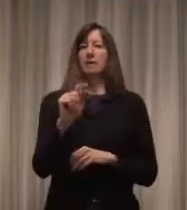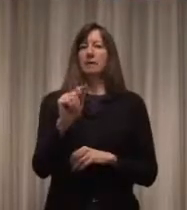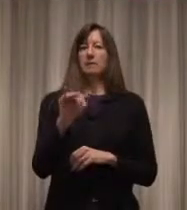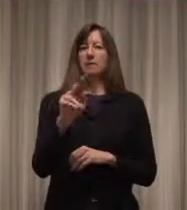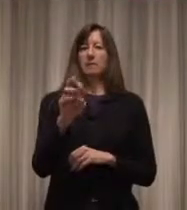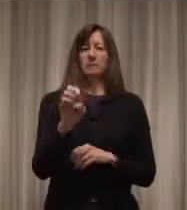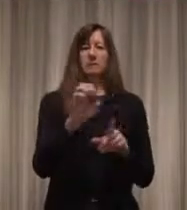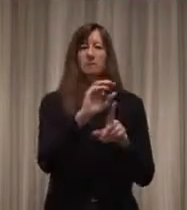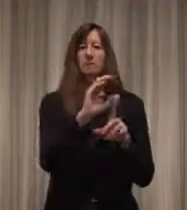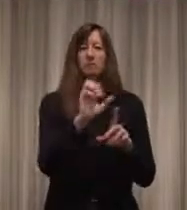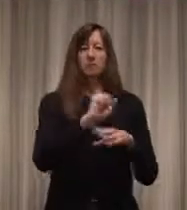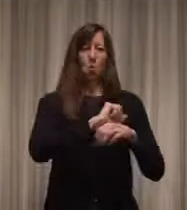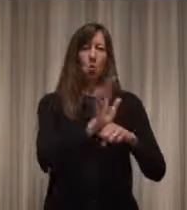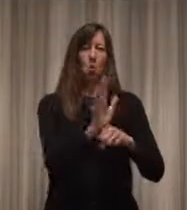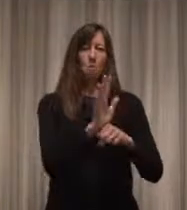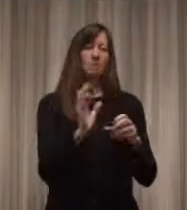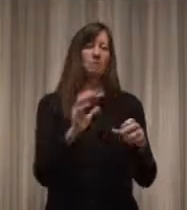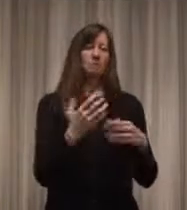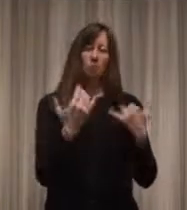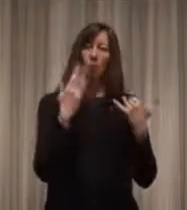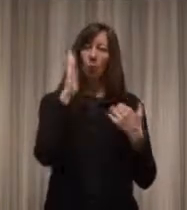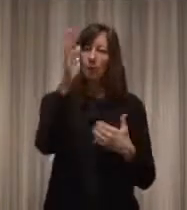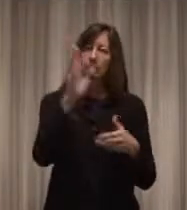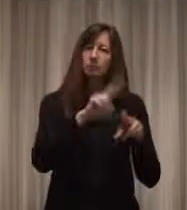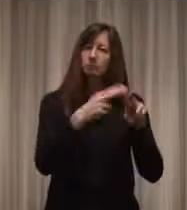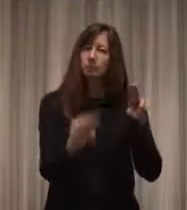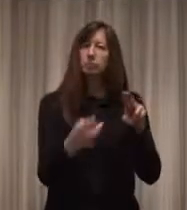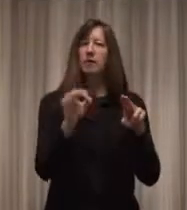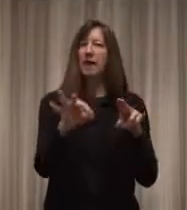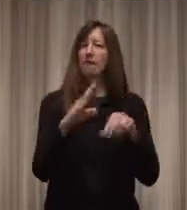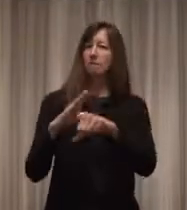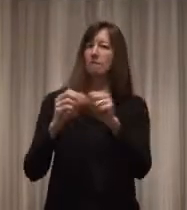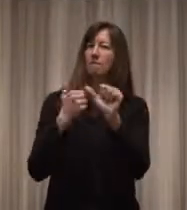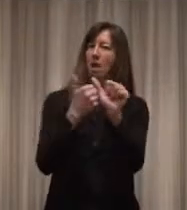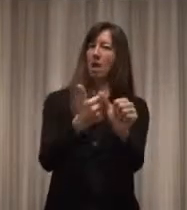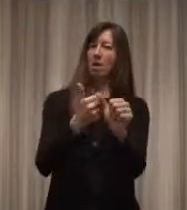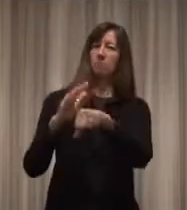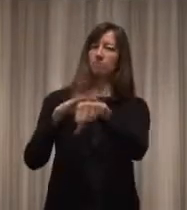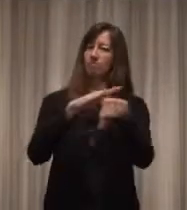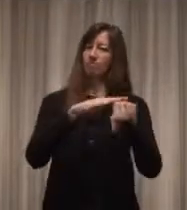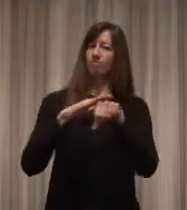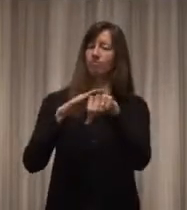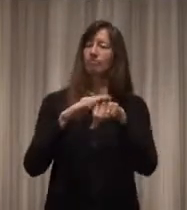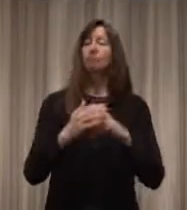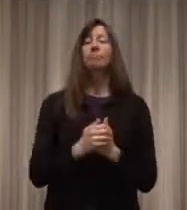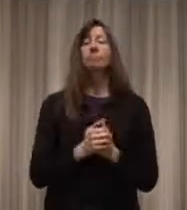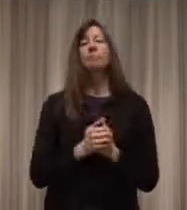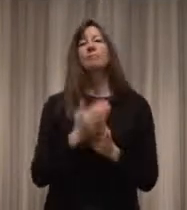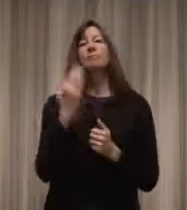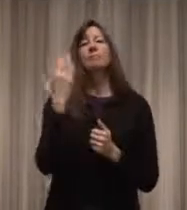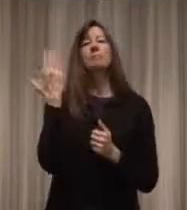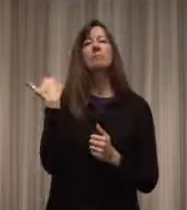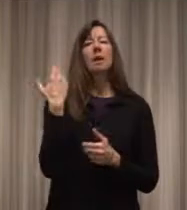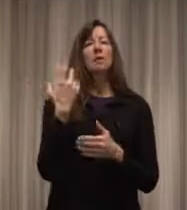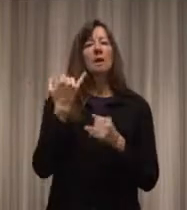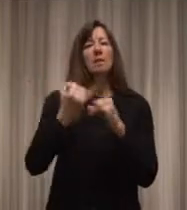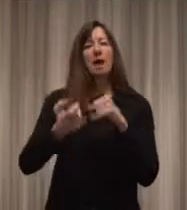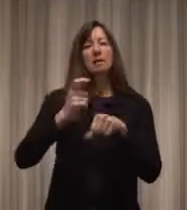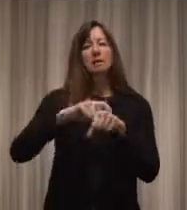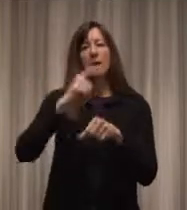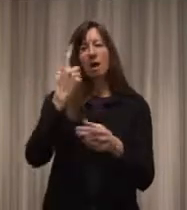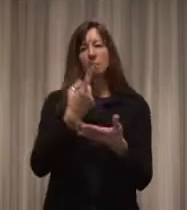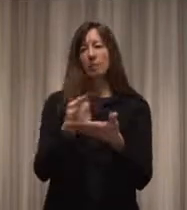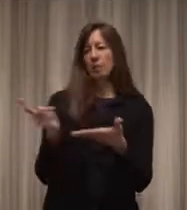New positive rate, I talked about this a little bit up front, but in the last 96 hours since our update, we have